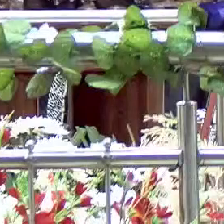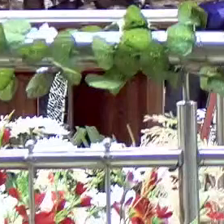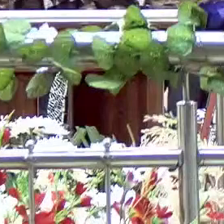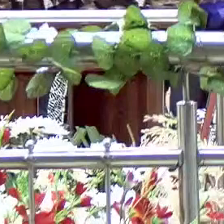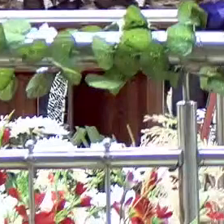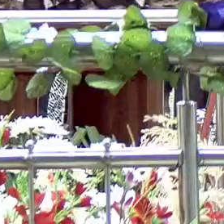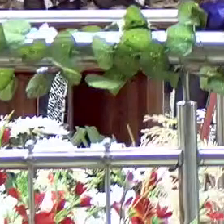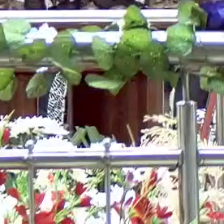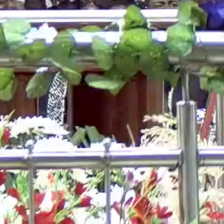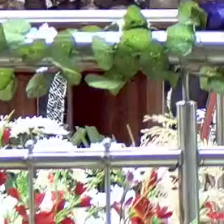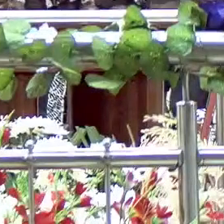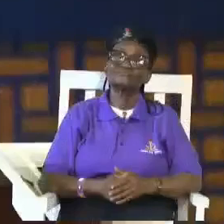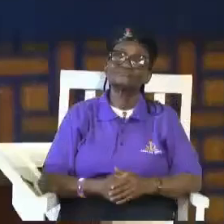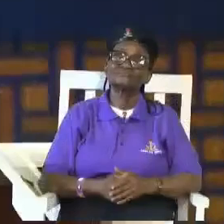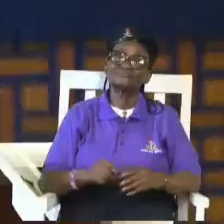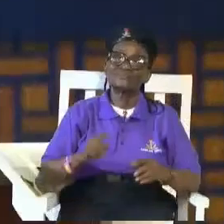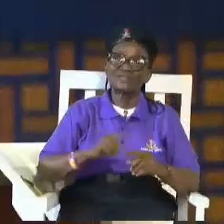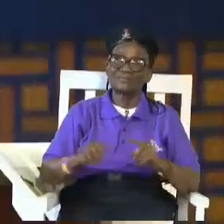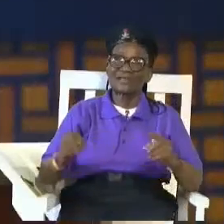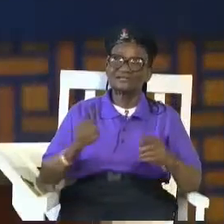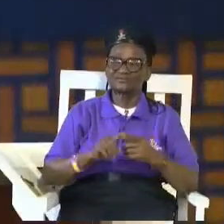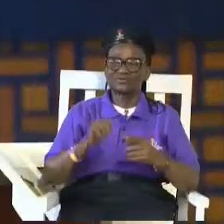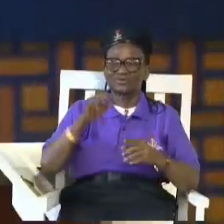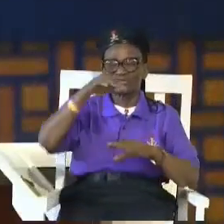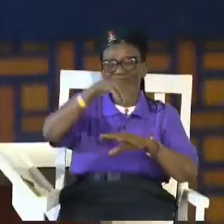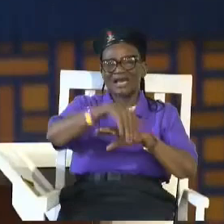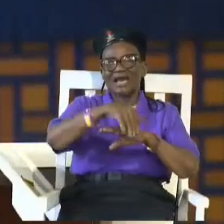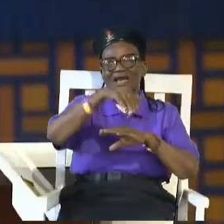That's better. Tonight,